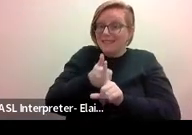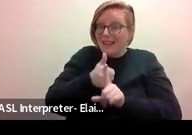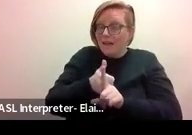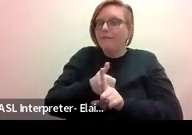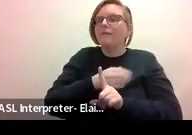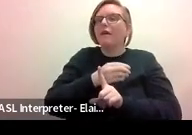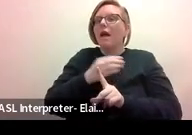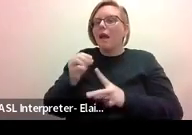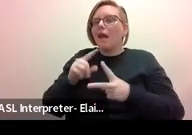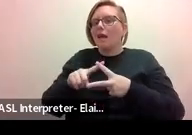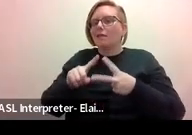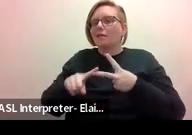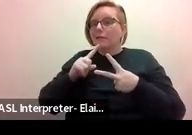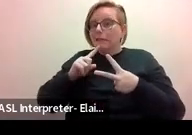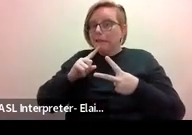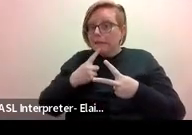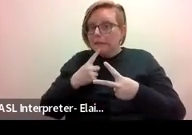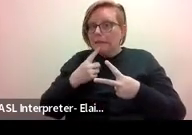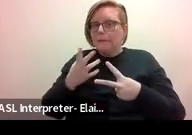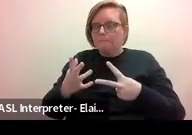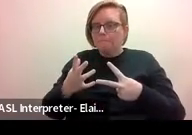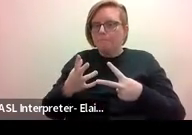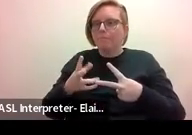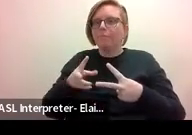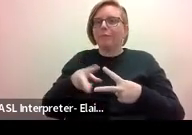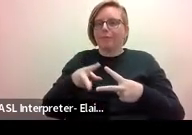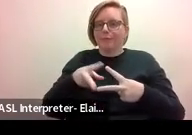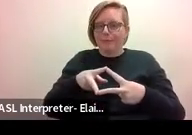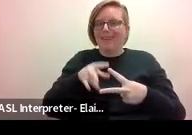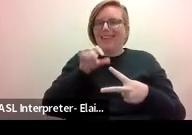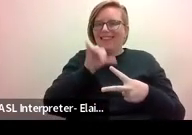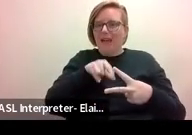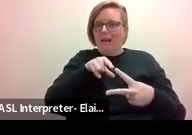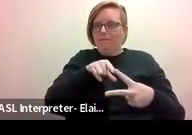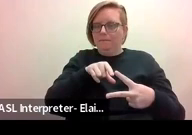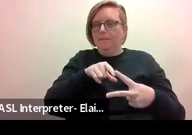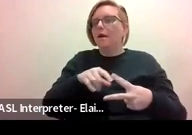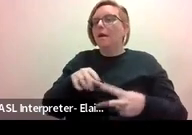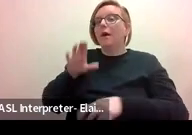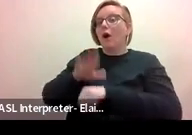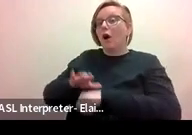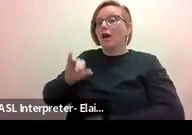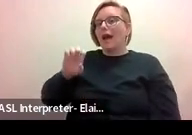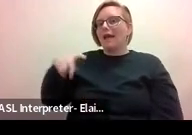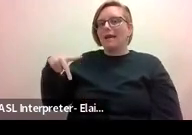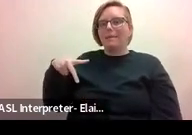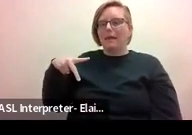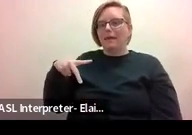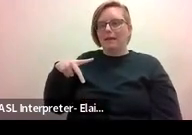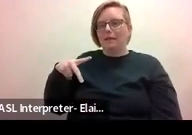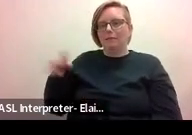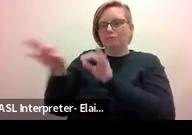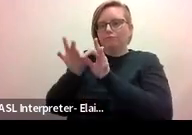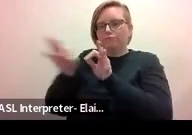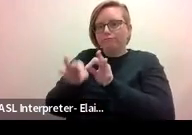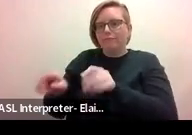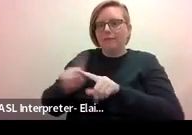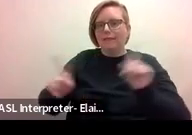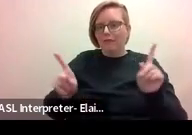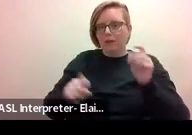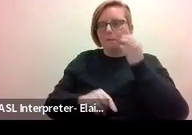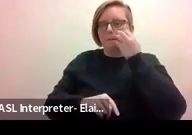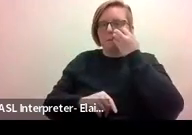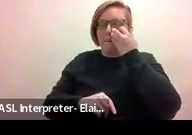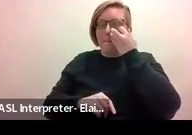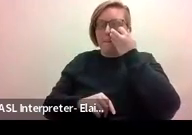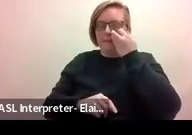unfortunately, on the IEP, that is not what the prompt says. That's why Jennifer hates us so much. So here's just a